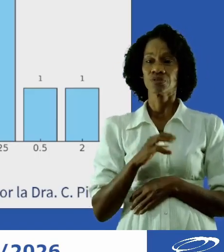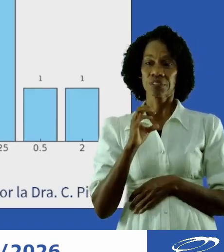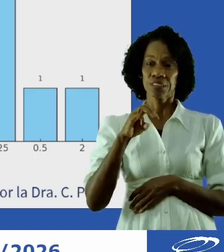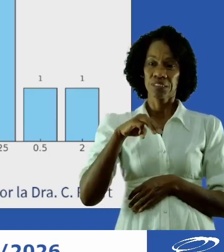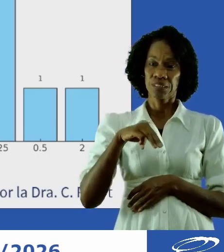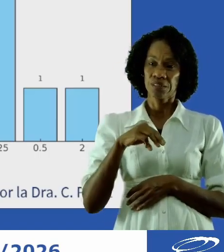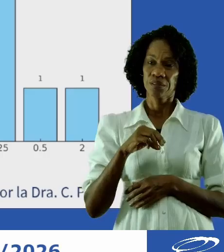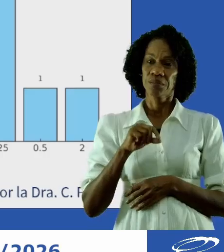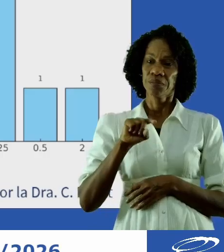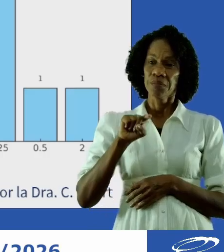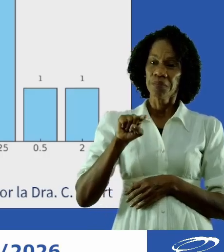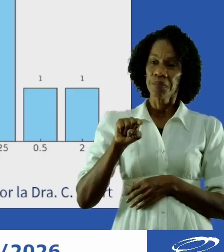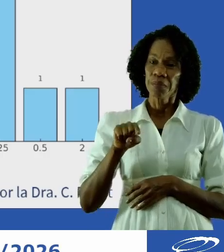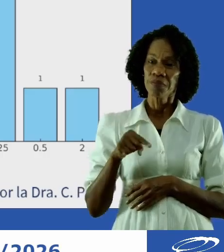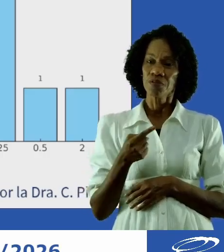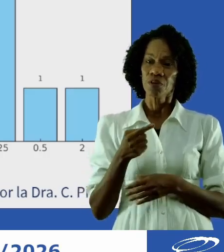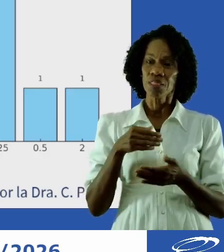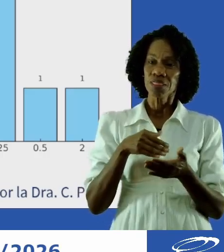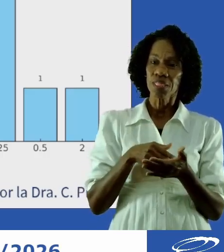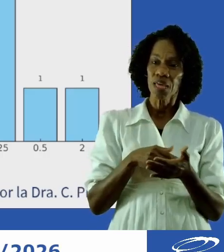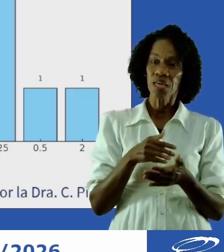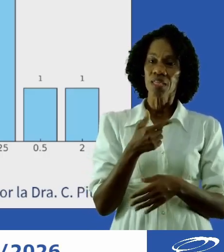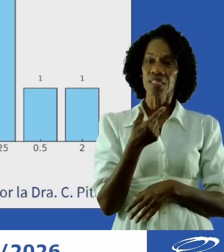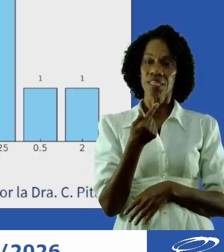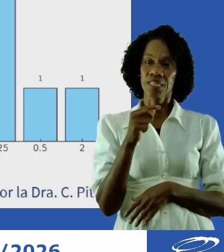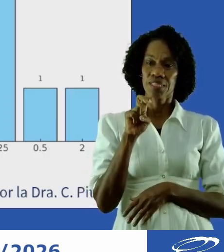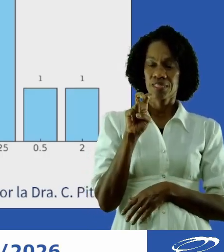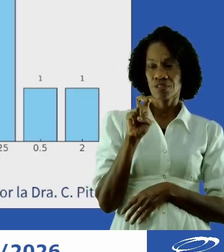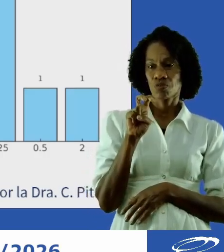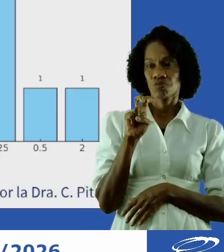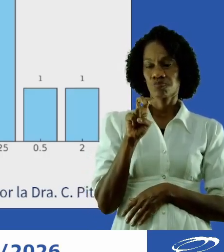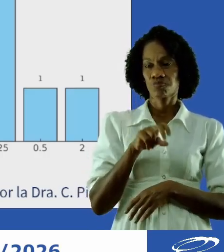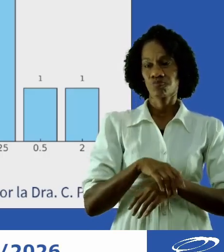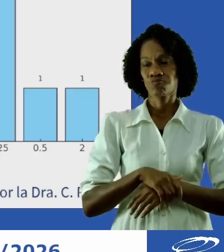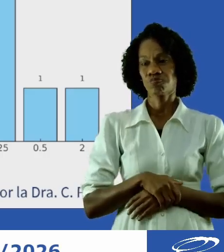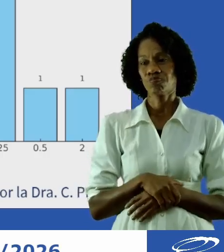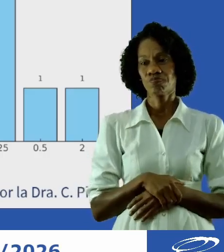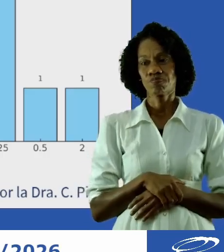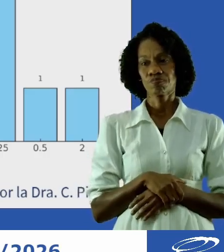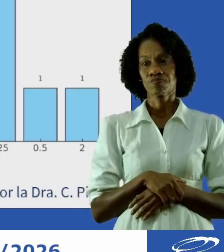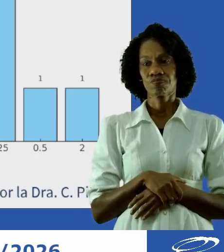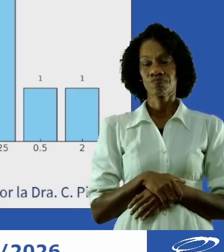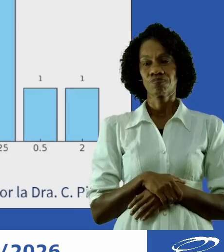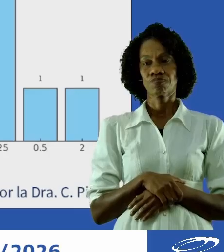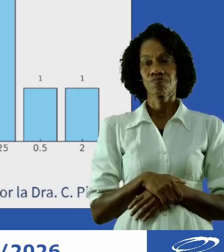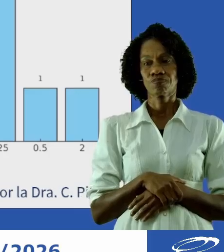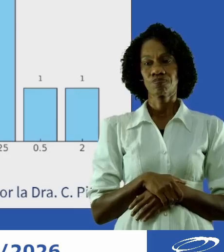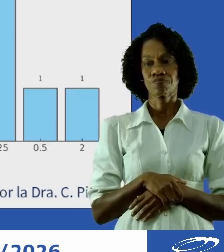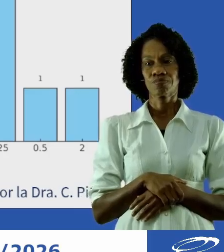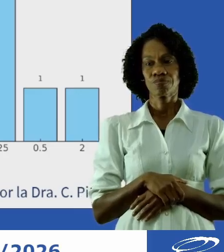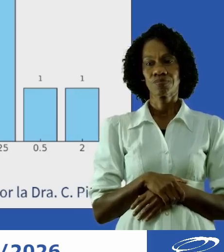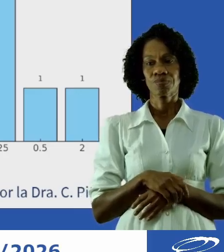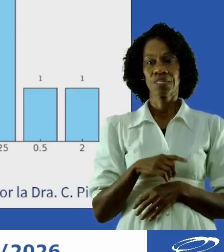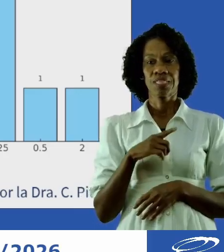The cutoff for from EUCAST for Staphylococci is 0.25 for